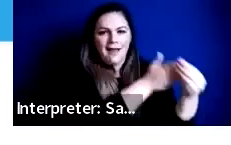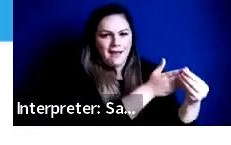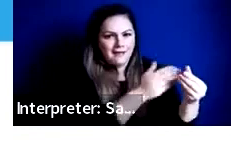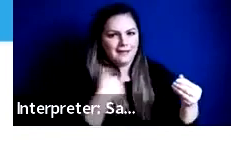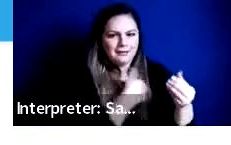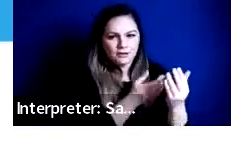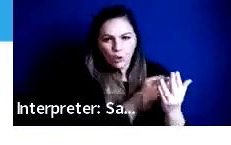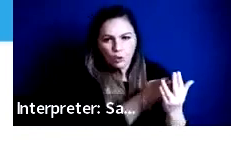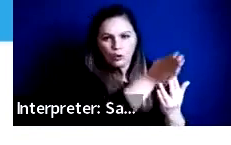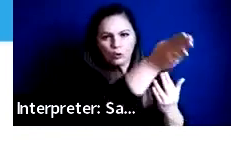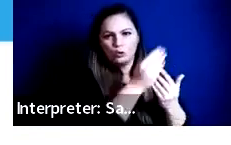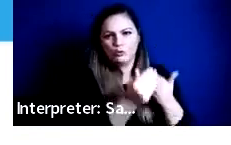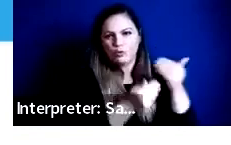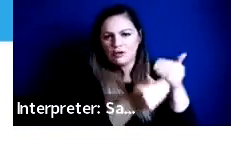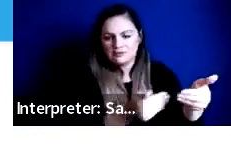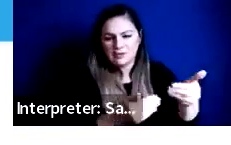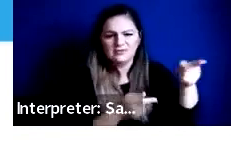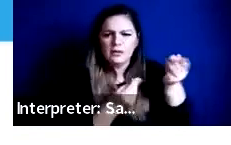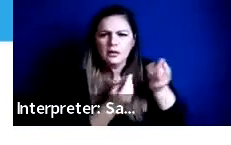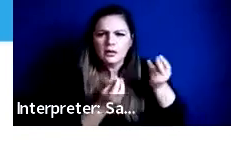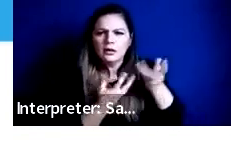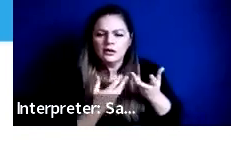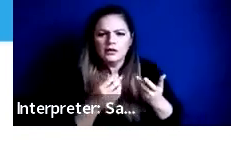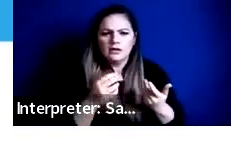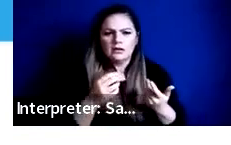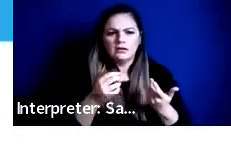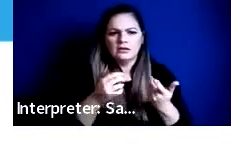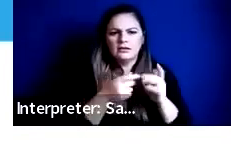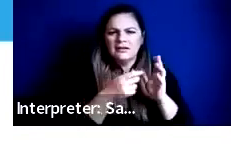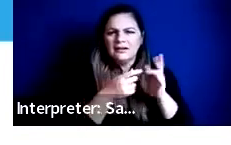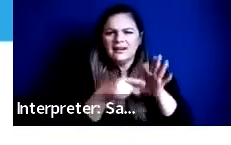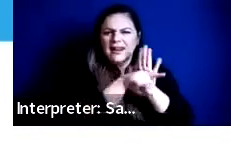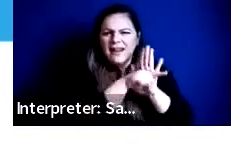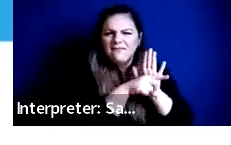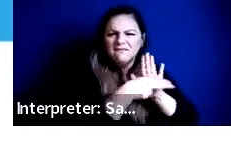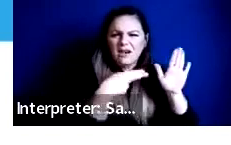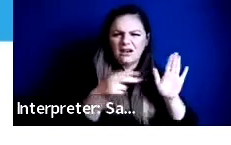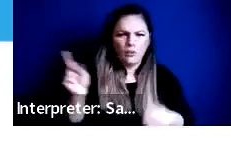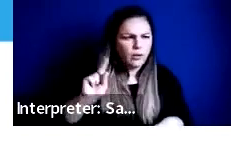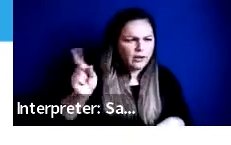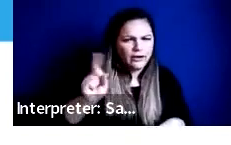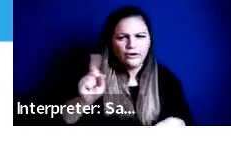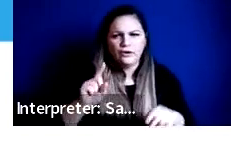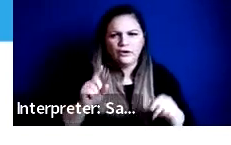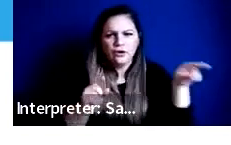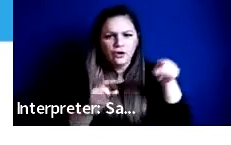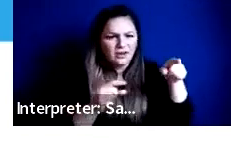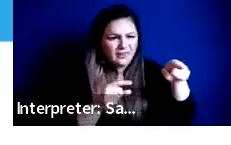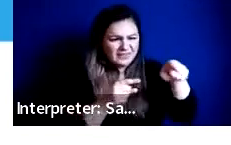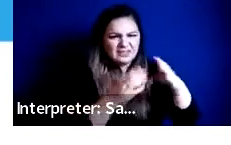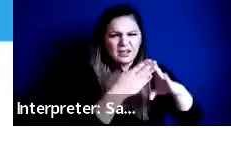tell us where the stigma lies, what communities need the biggest impact, and help